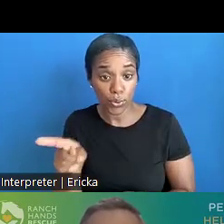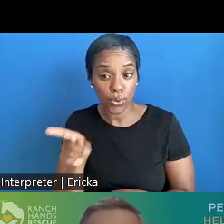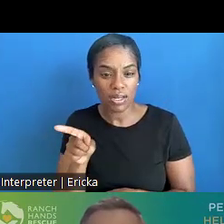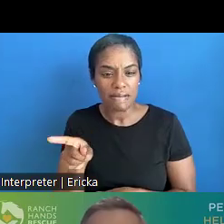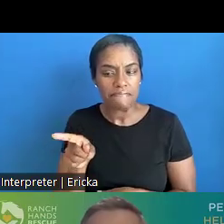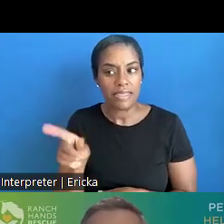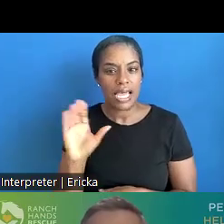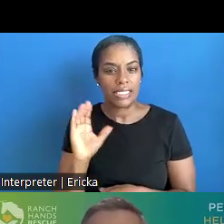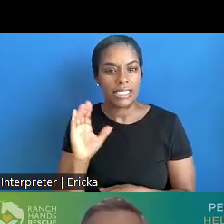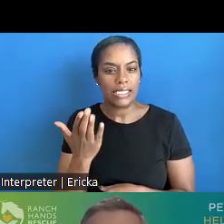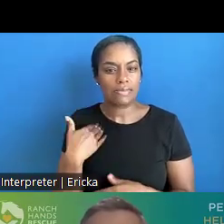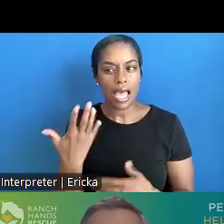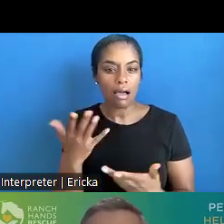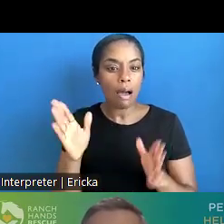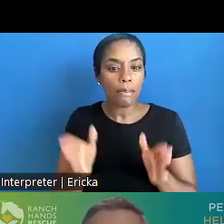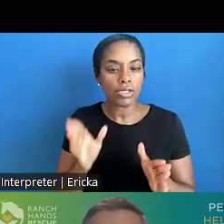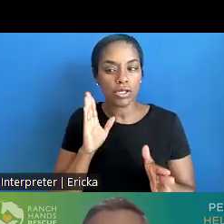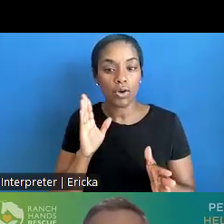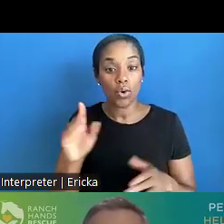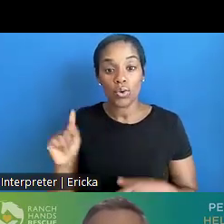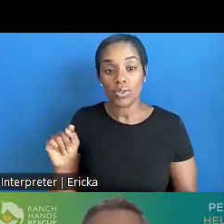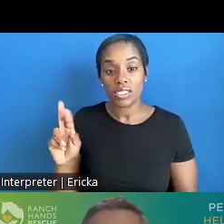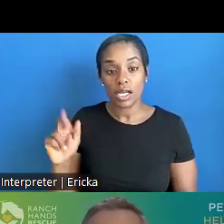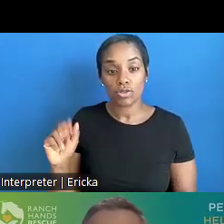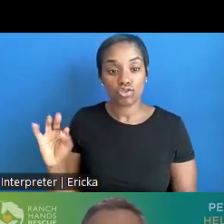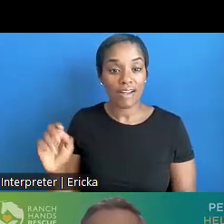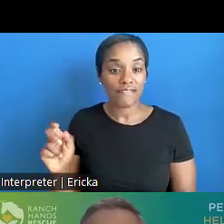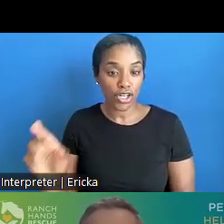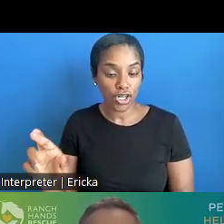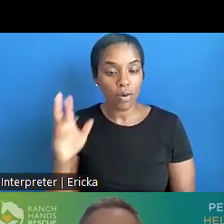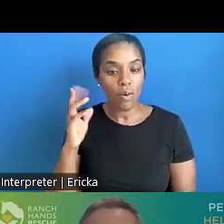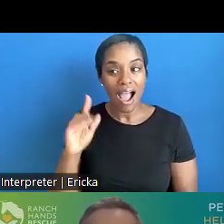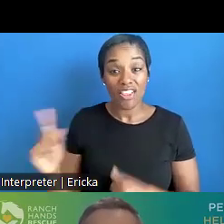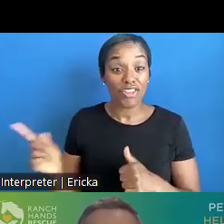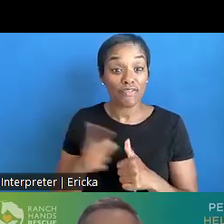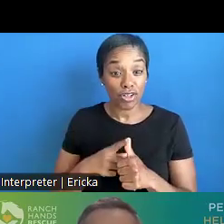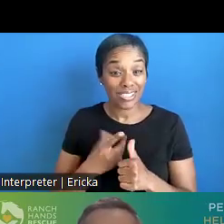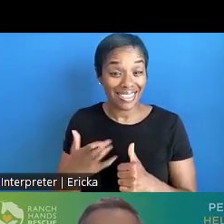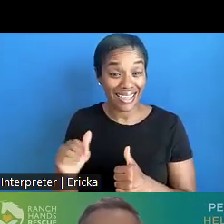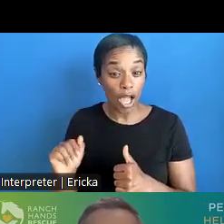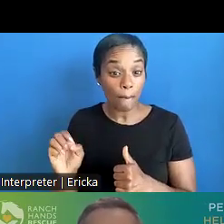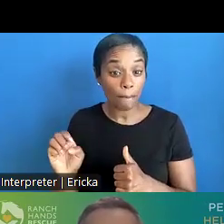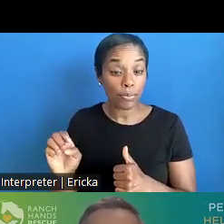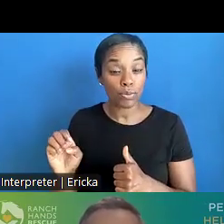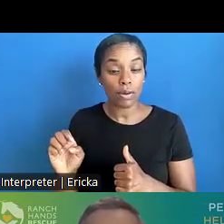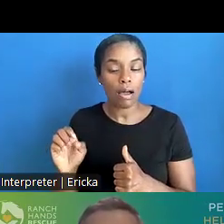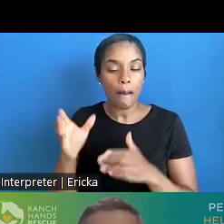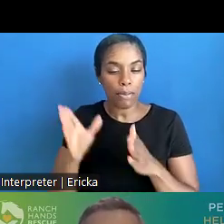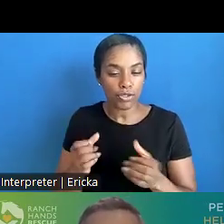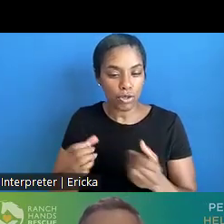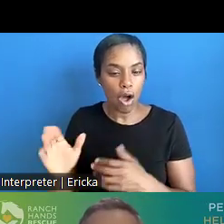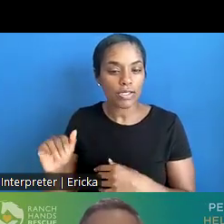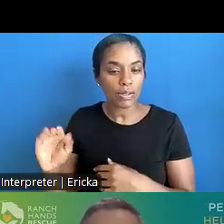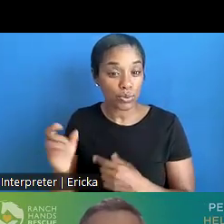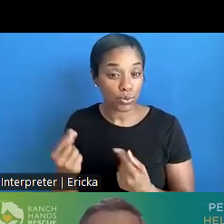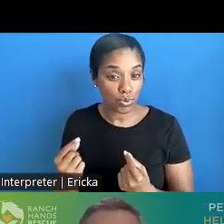like a trafficker. Because the first thing a trafficker does or an abuser does is build up the idea that they're going to take care of the person, that